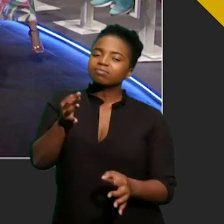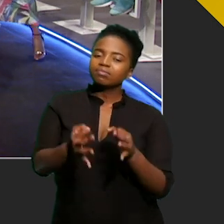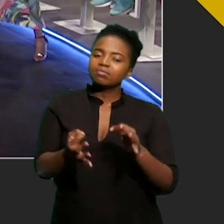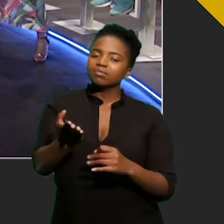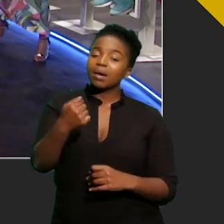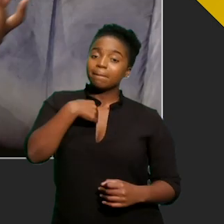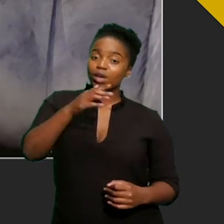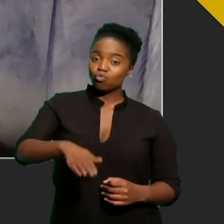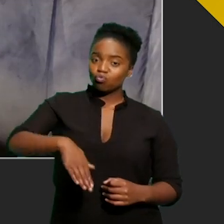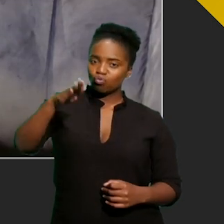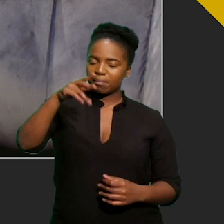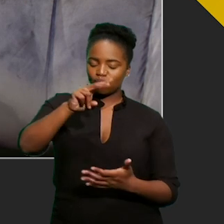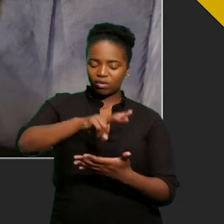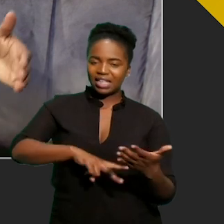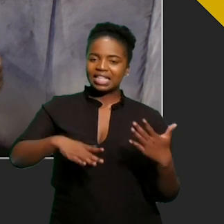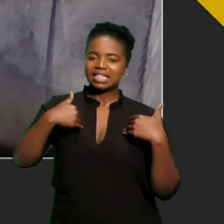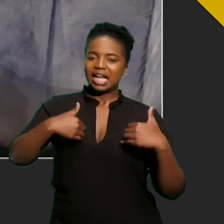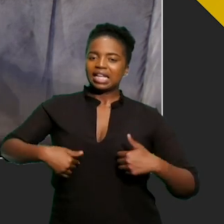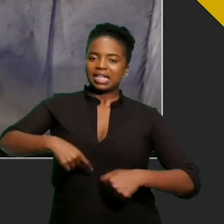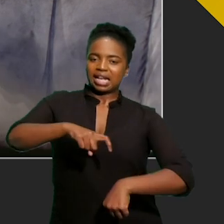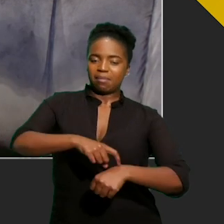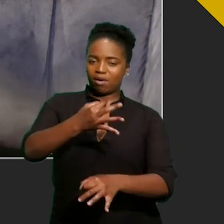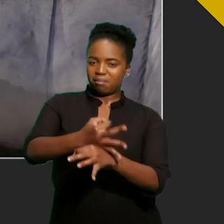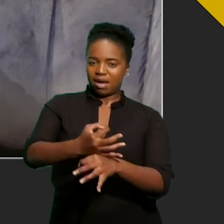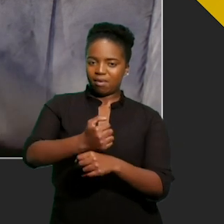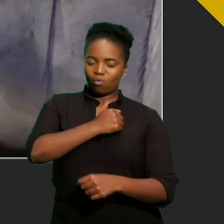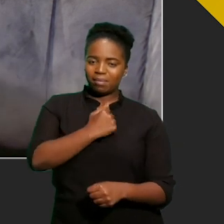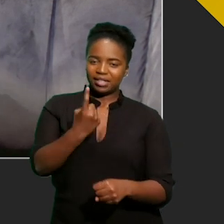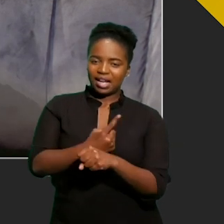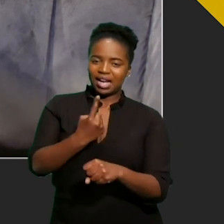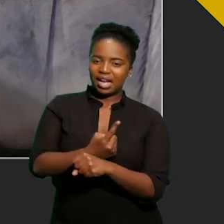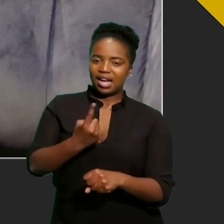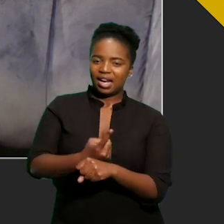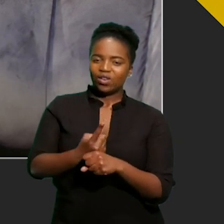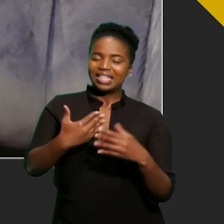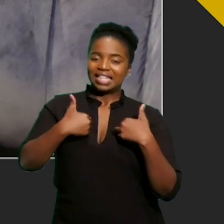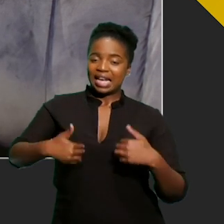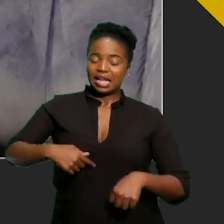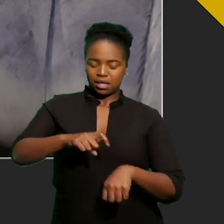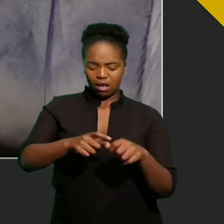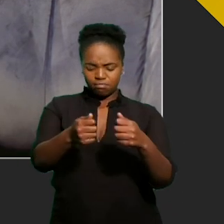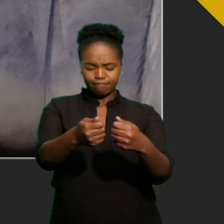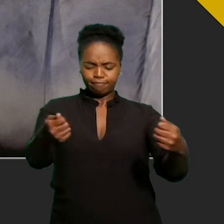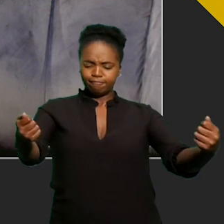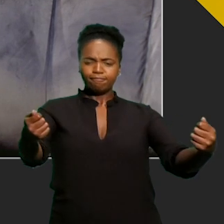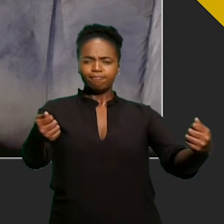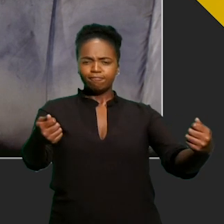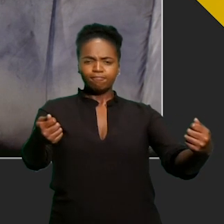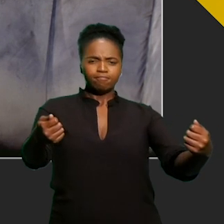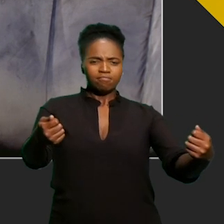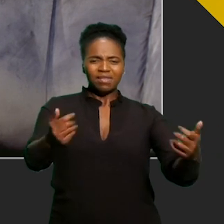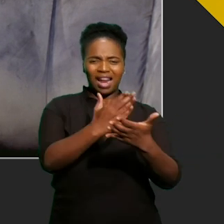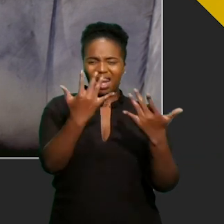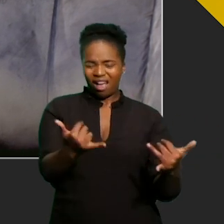mean, I grew up reading the Sunday Times. Baba Bogo Muntofundi Otengi Pepa every Sunday would sit. And the way he stopped buying